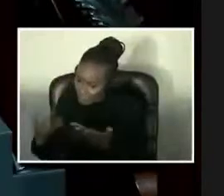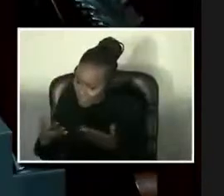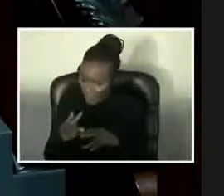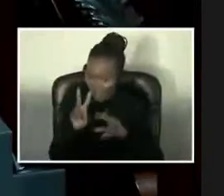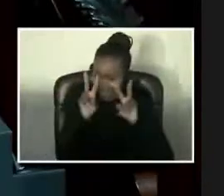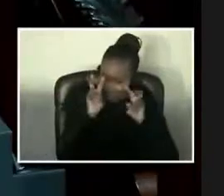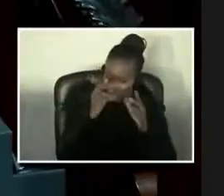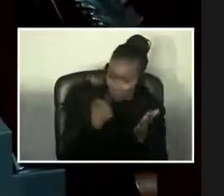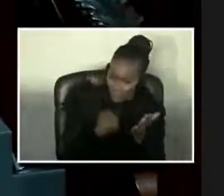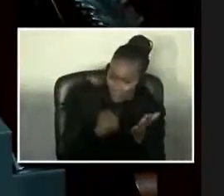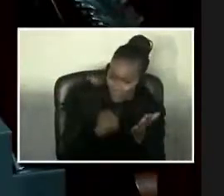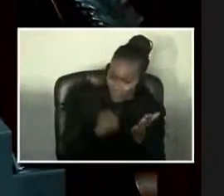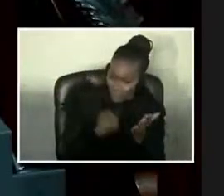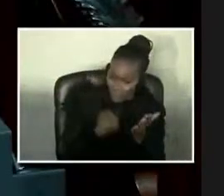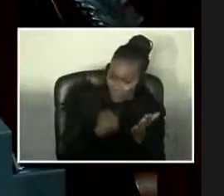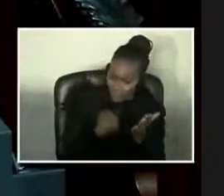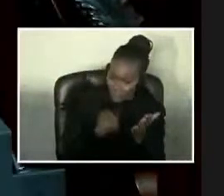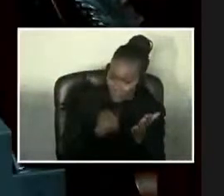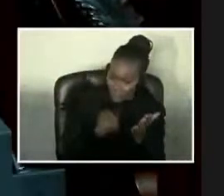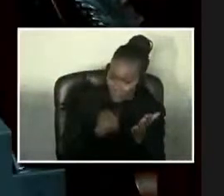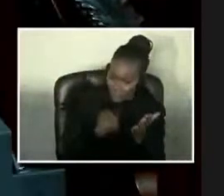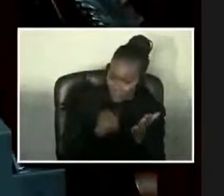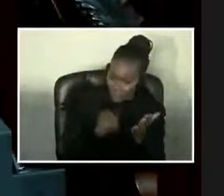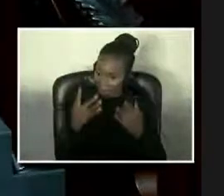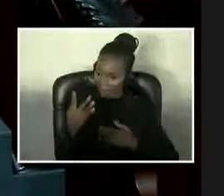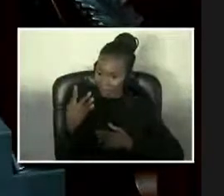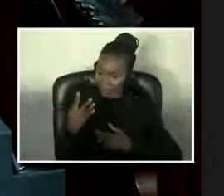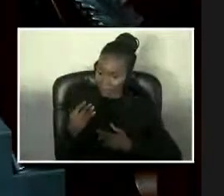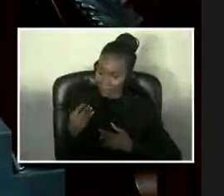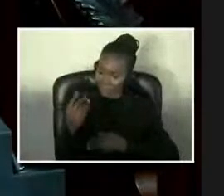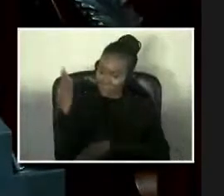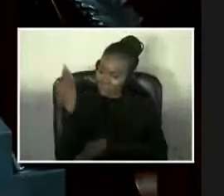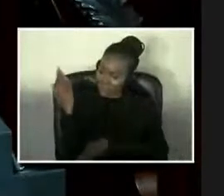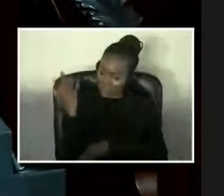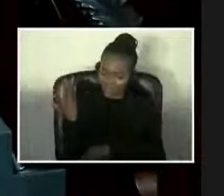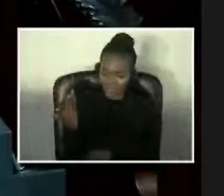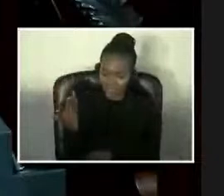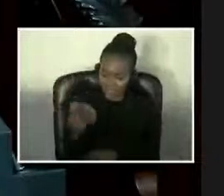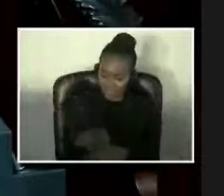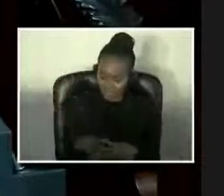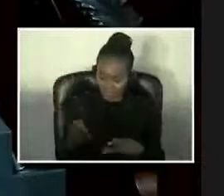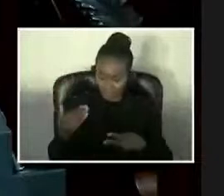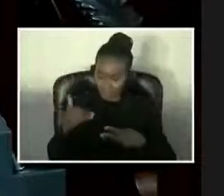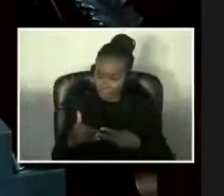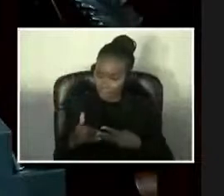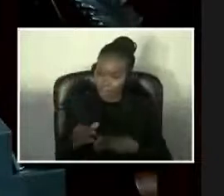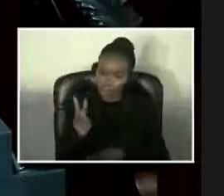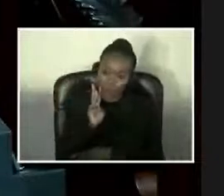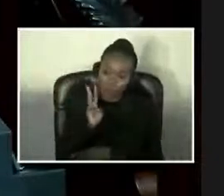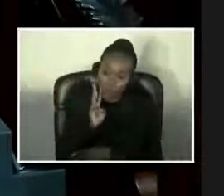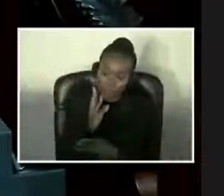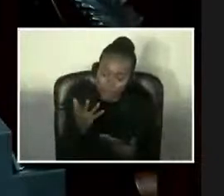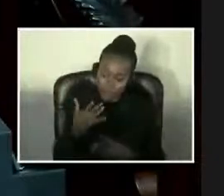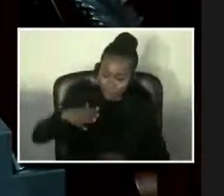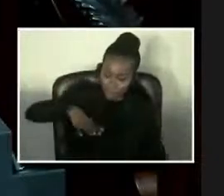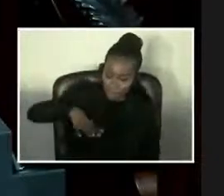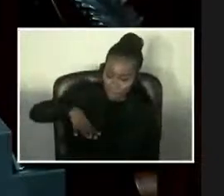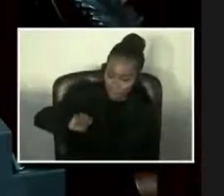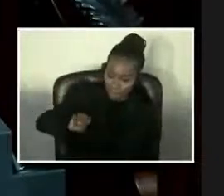honestly really ganja and munch now on matters of water in portugal